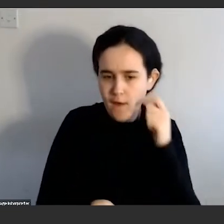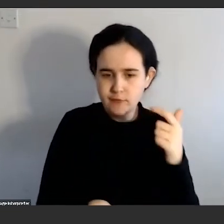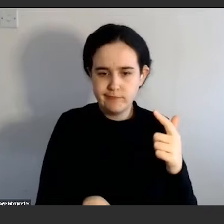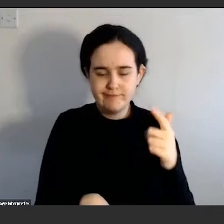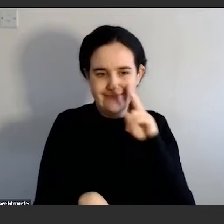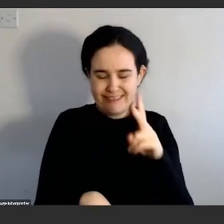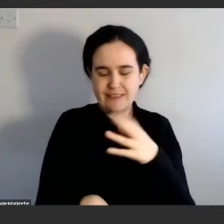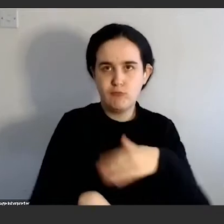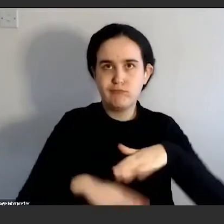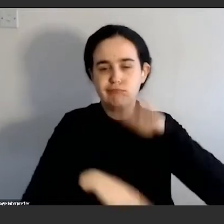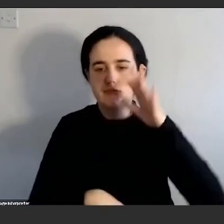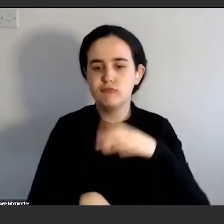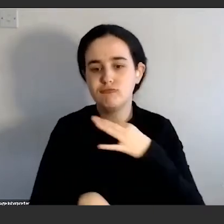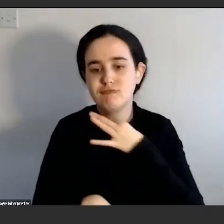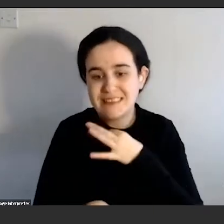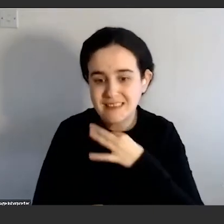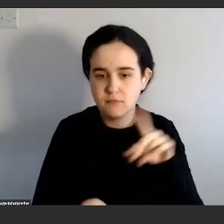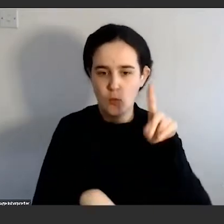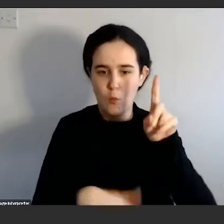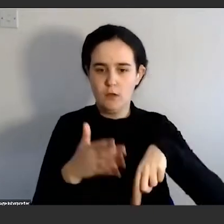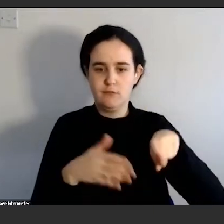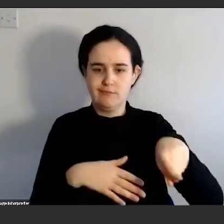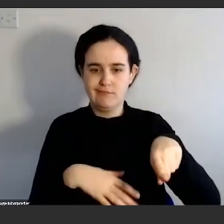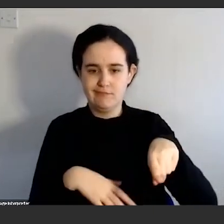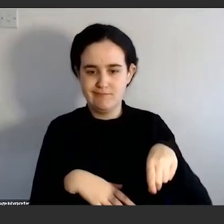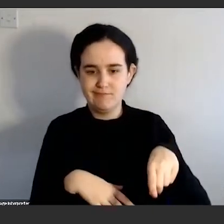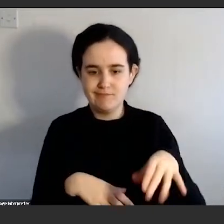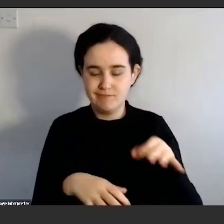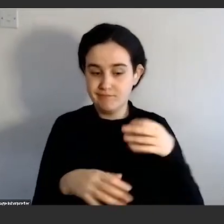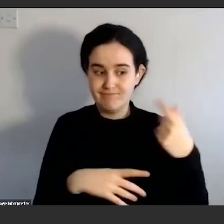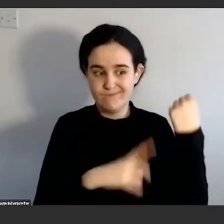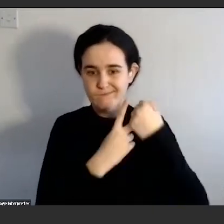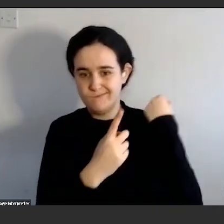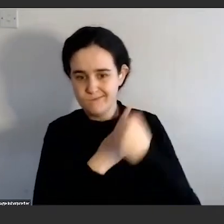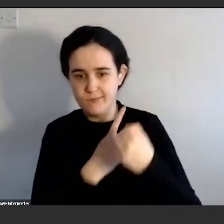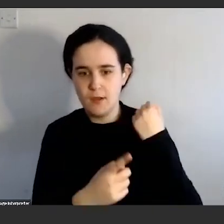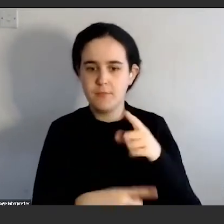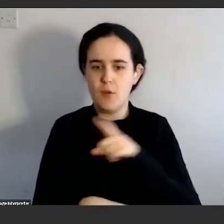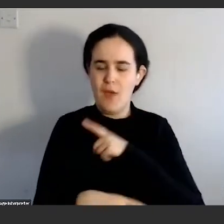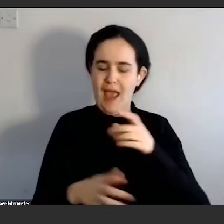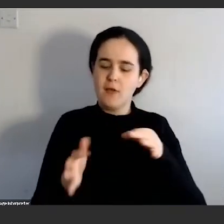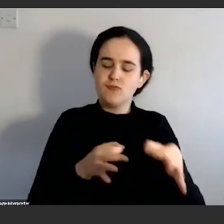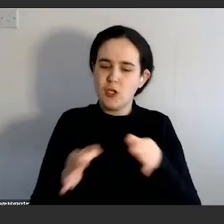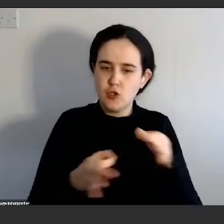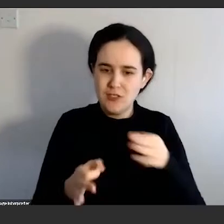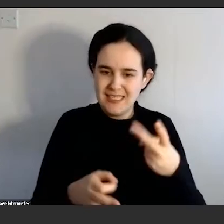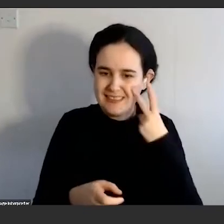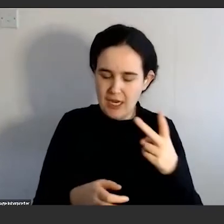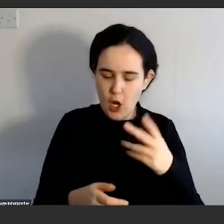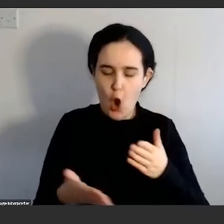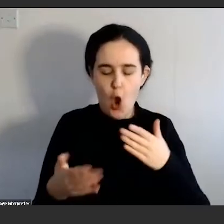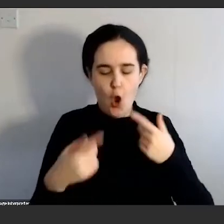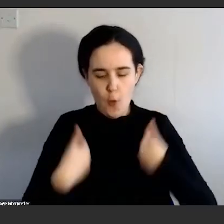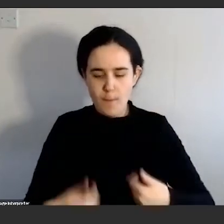gone beyond words. It's all about action and deeds, collective action that's led by people with